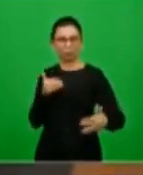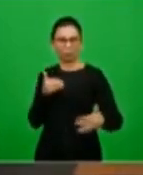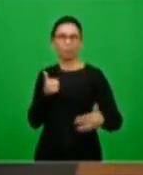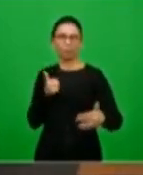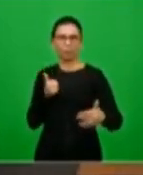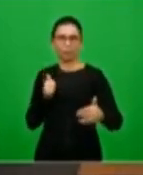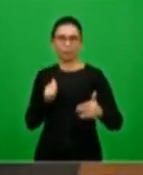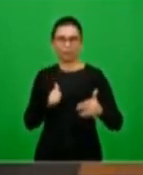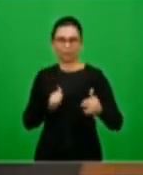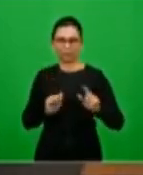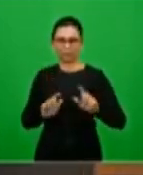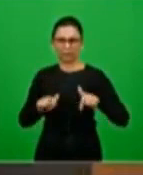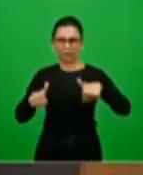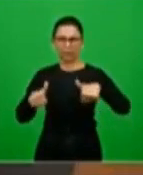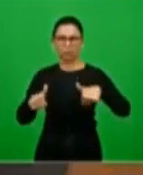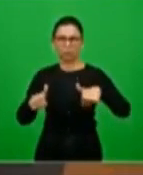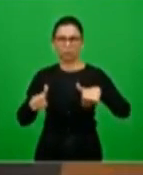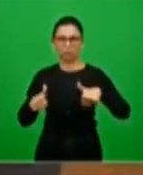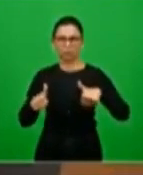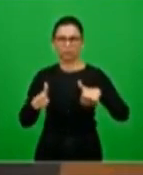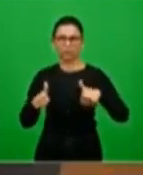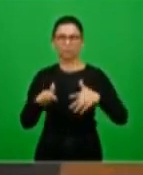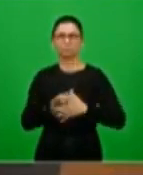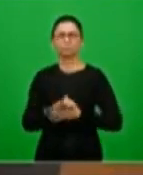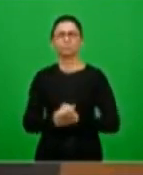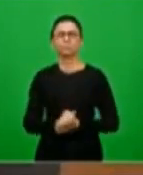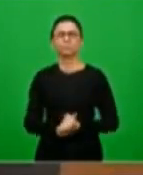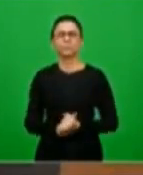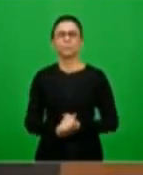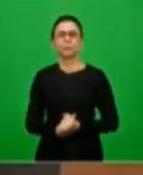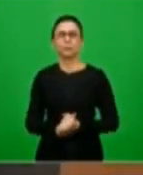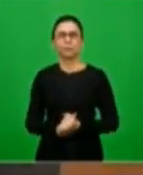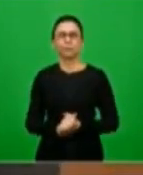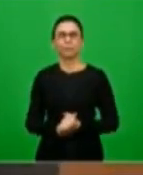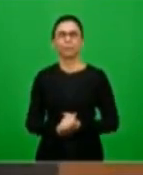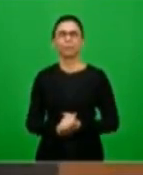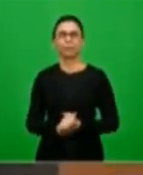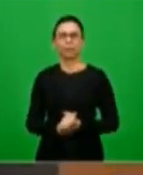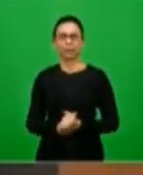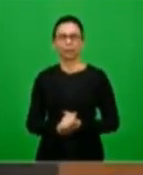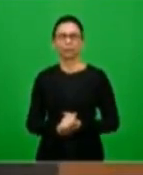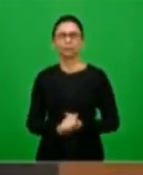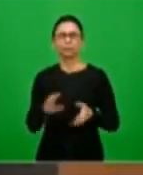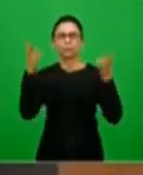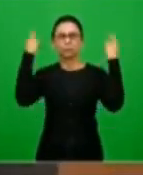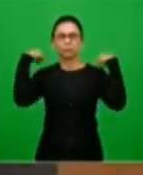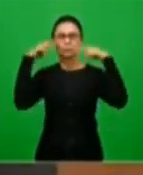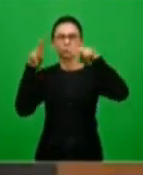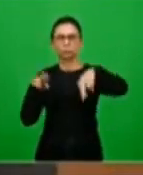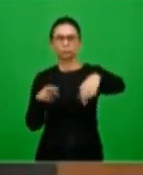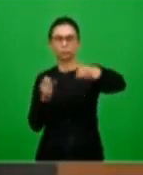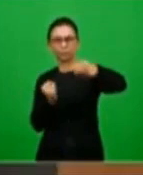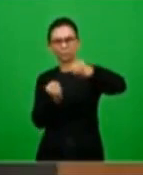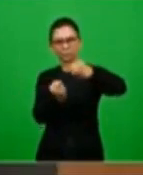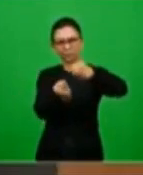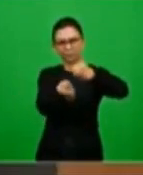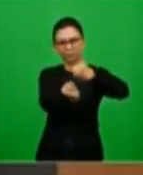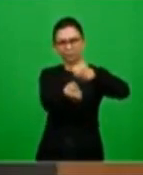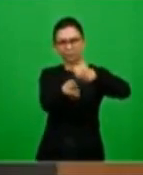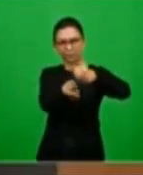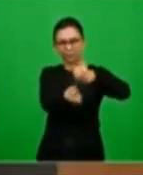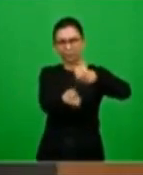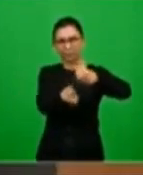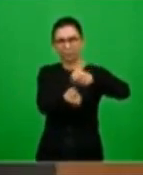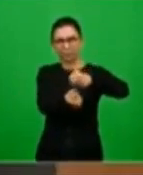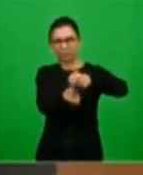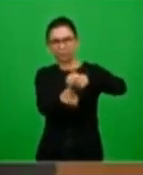exterior area, and the tribes was camp, were camped around it. So this is the altar, the holocaust, where the victim